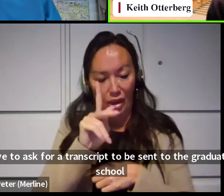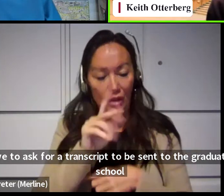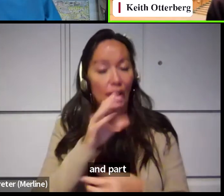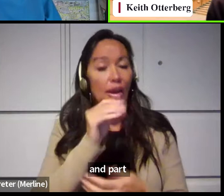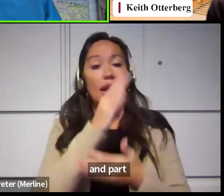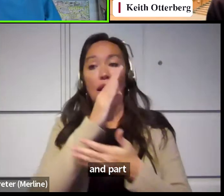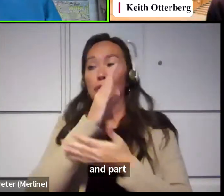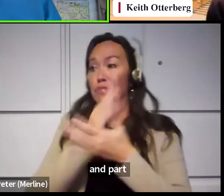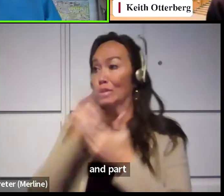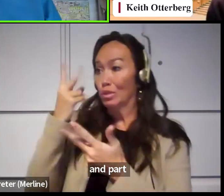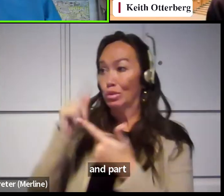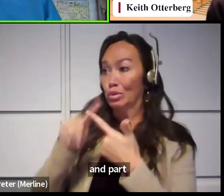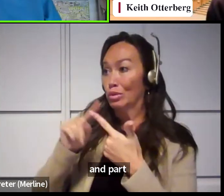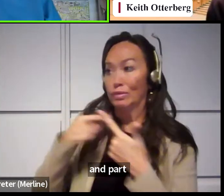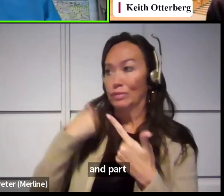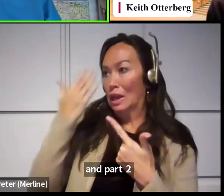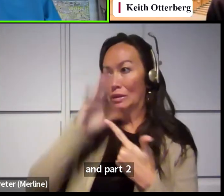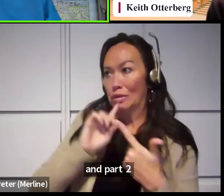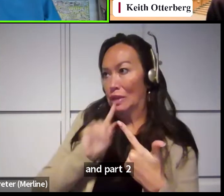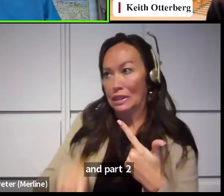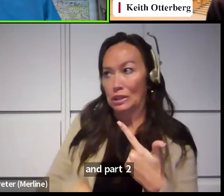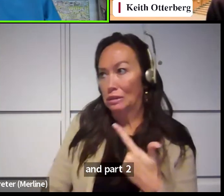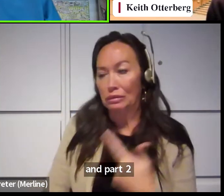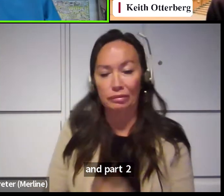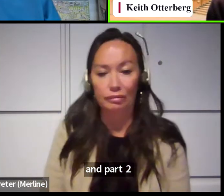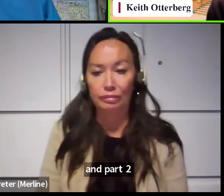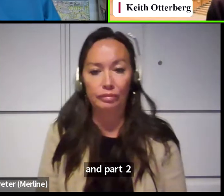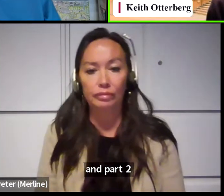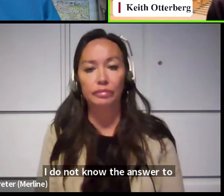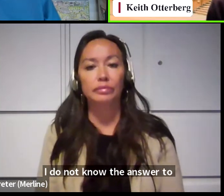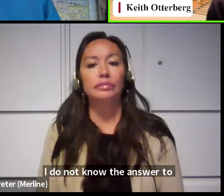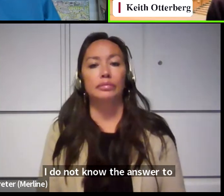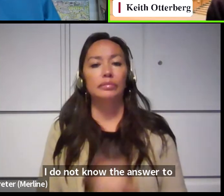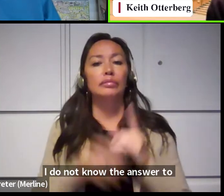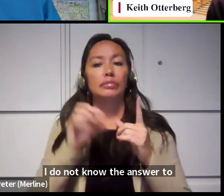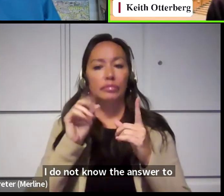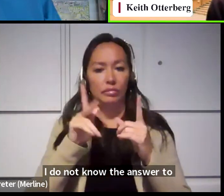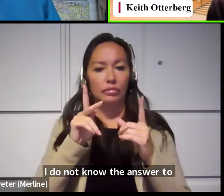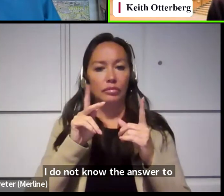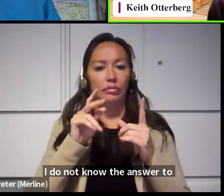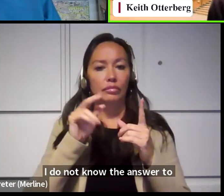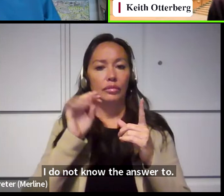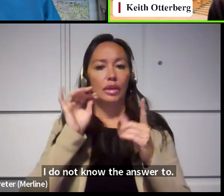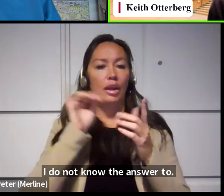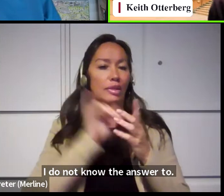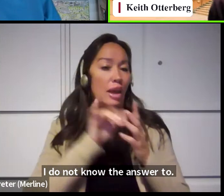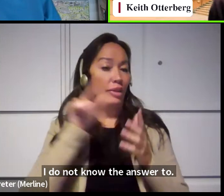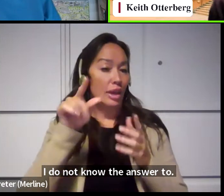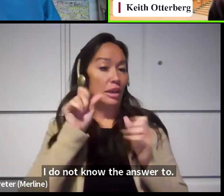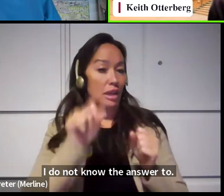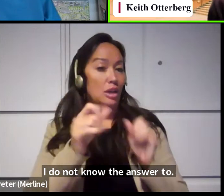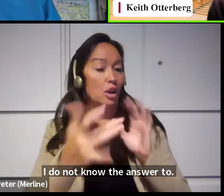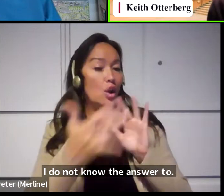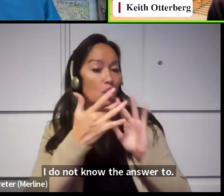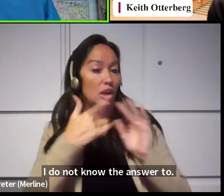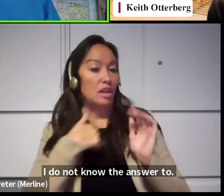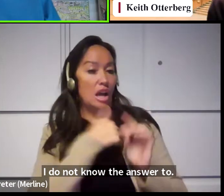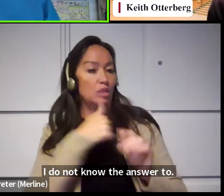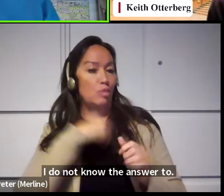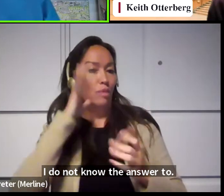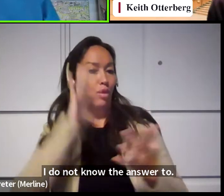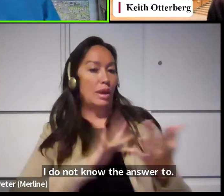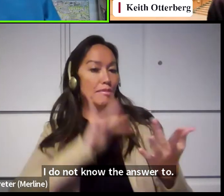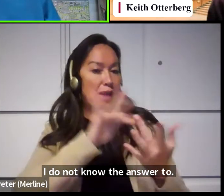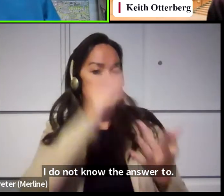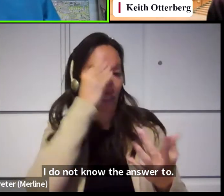I do not know the answer to. Okay. They can that's another one they can contact us and we will get back to them. Correct.